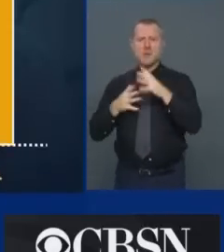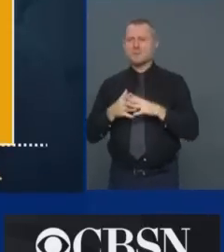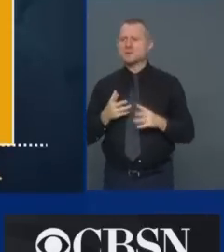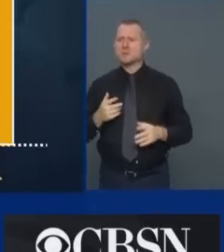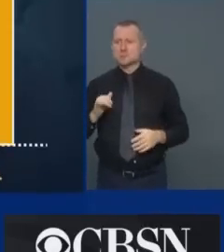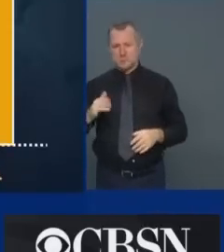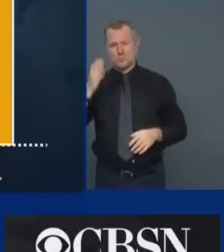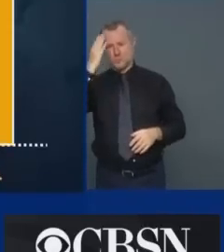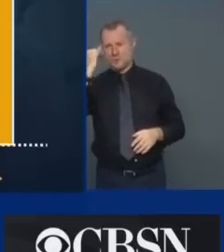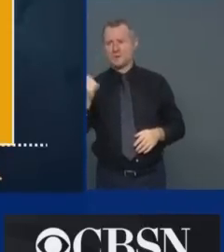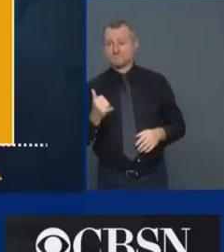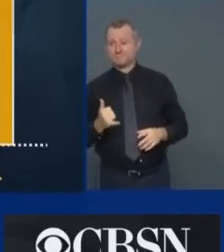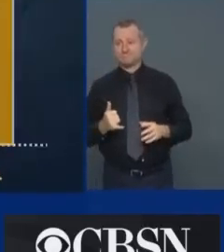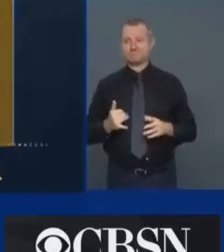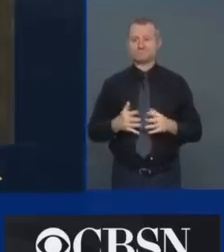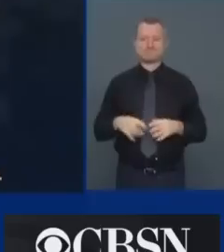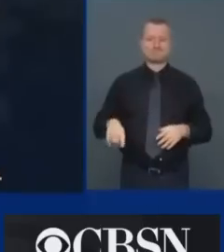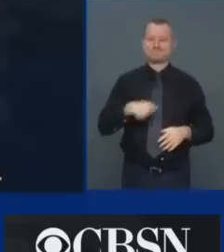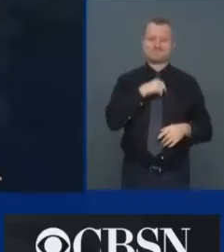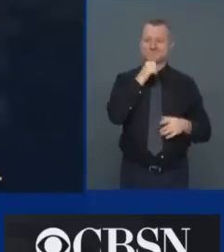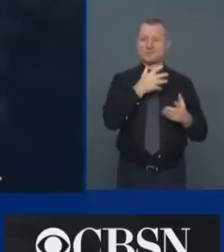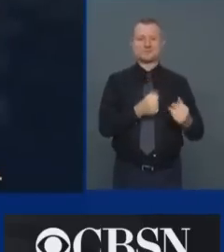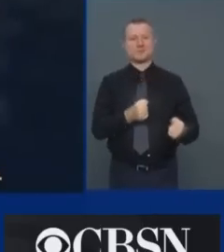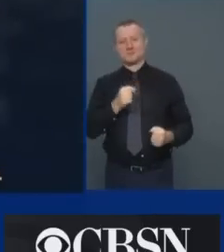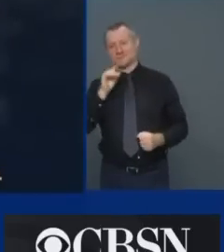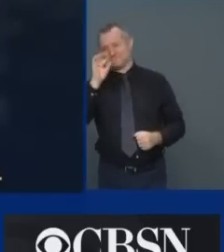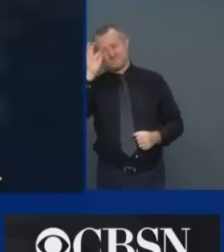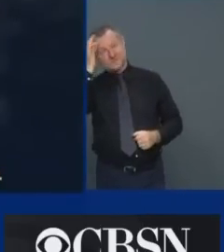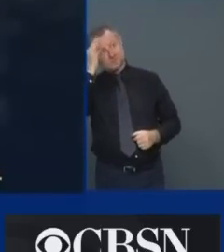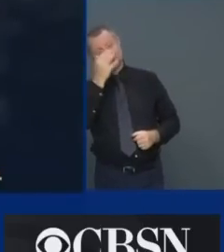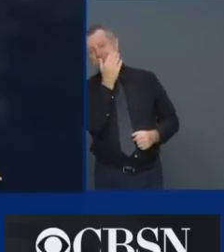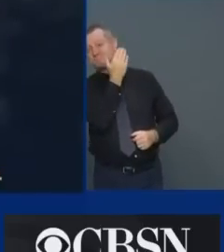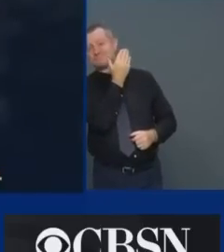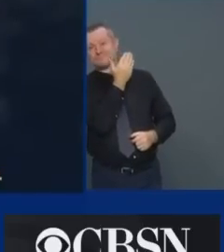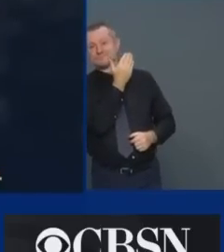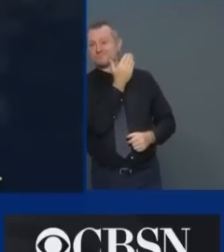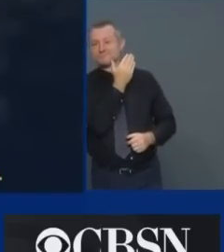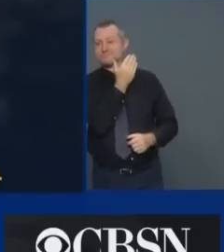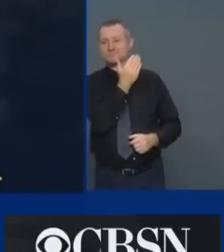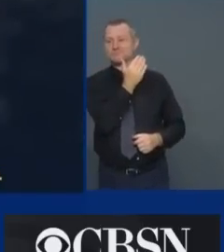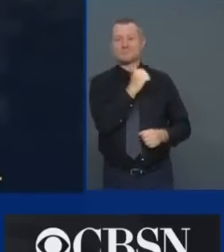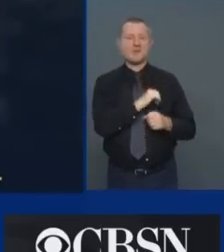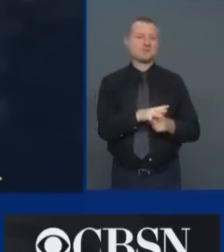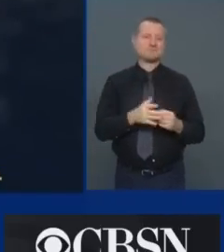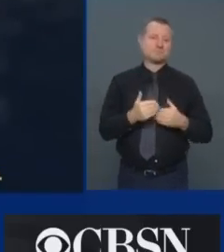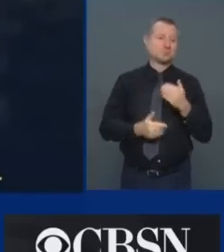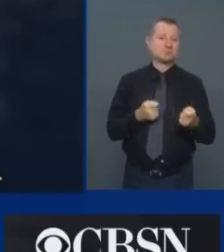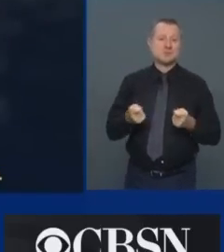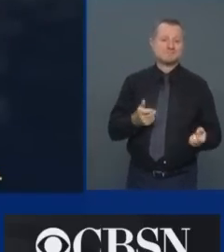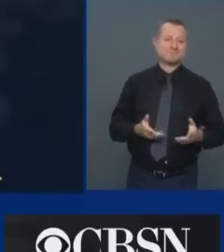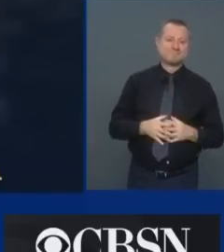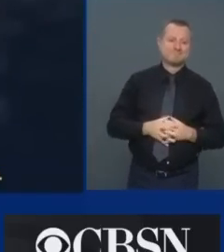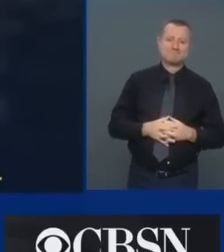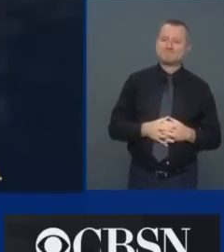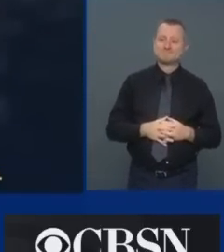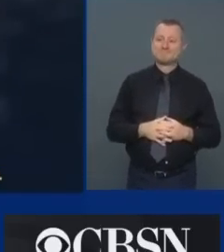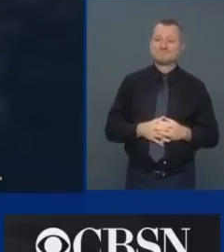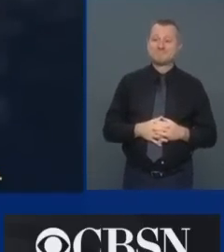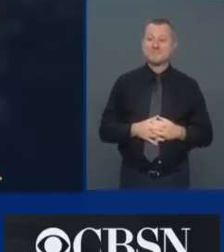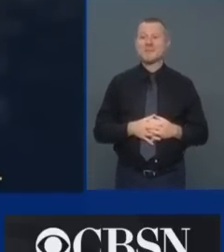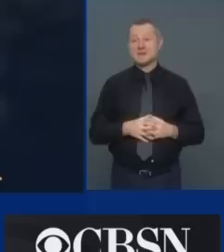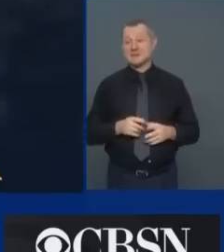don't trust this federal government on COVID. And then there's a serious